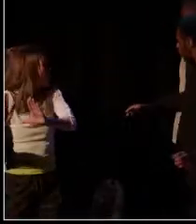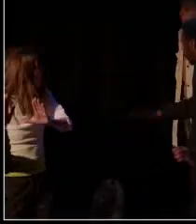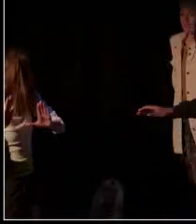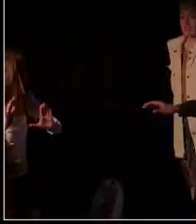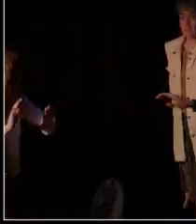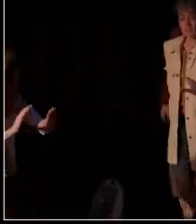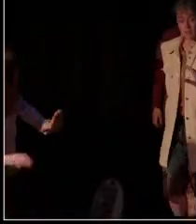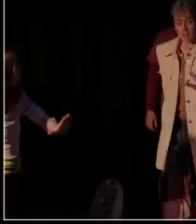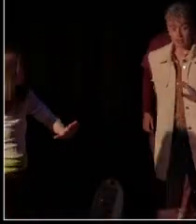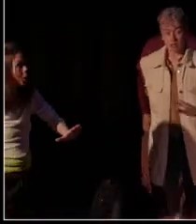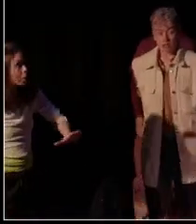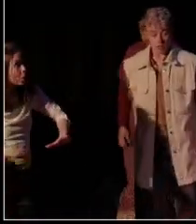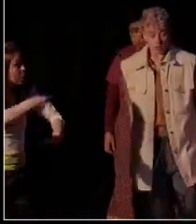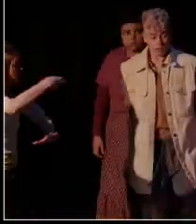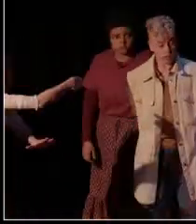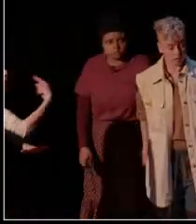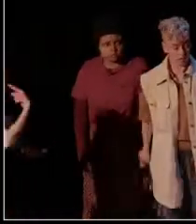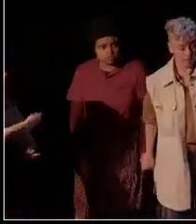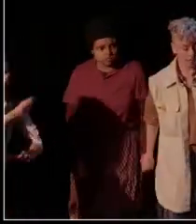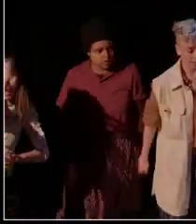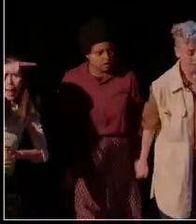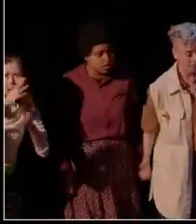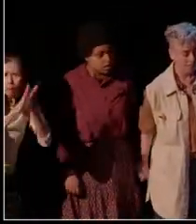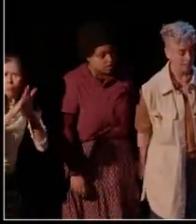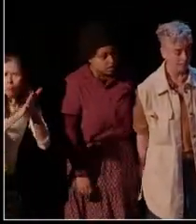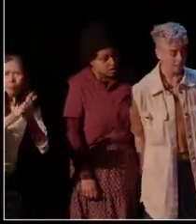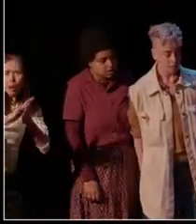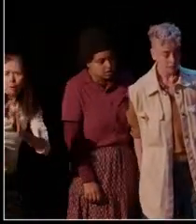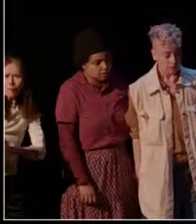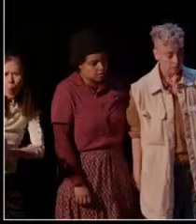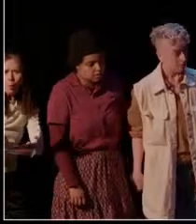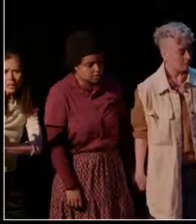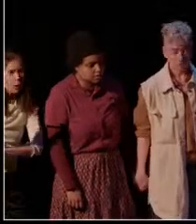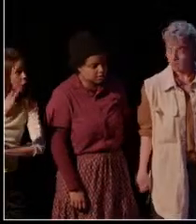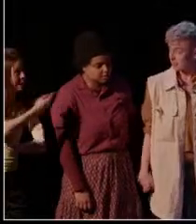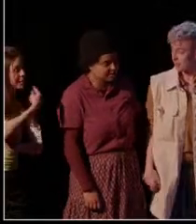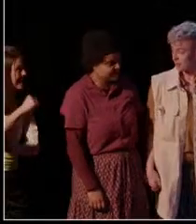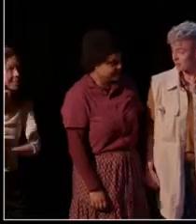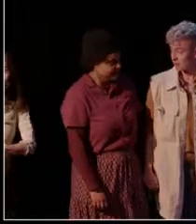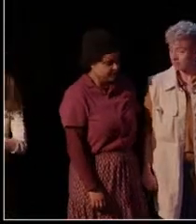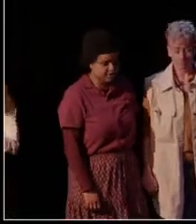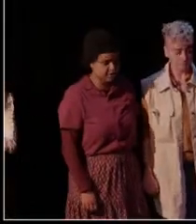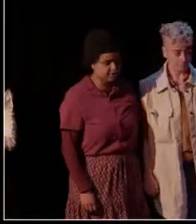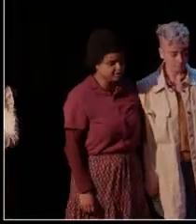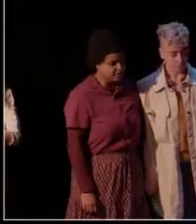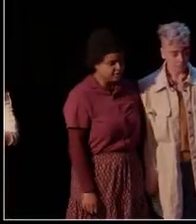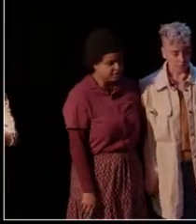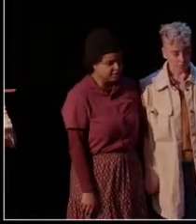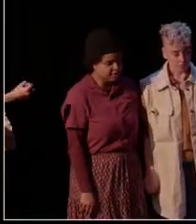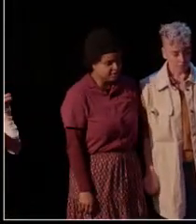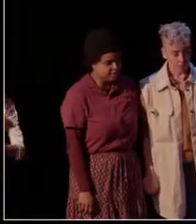Here presents himself as Florizel, son of Polixenes, and his bride.